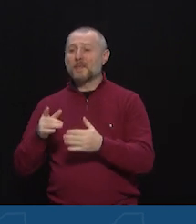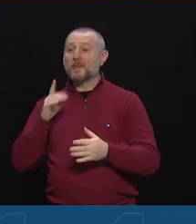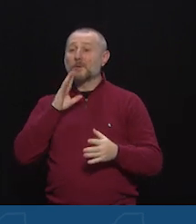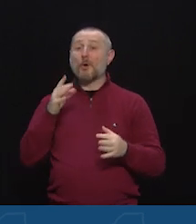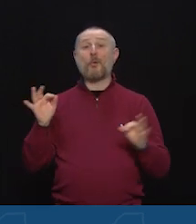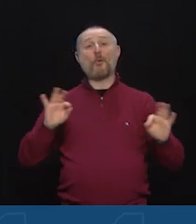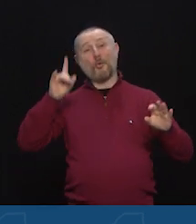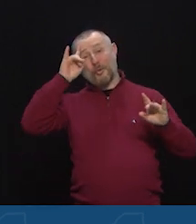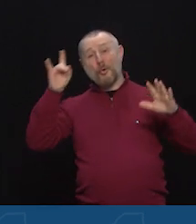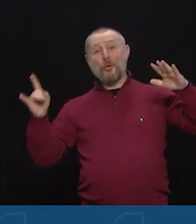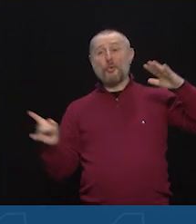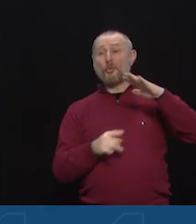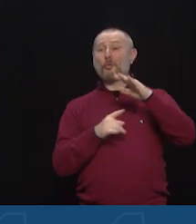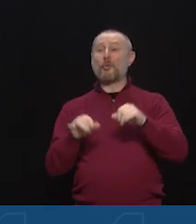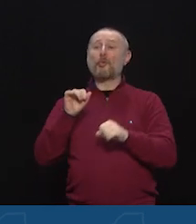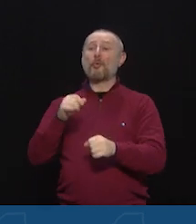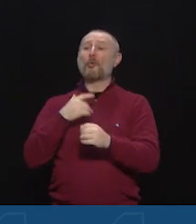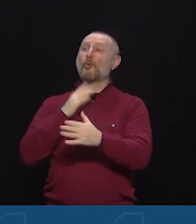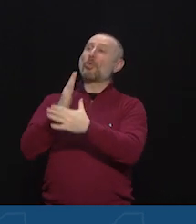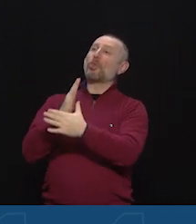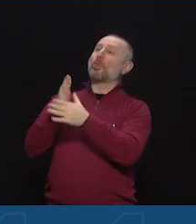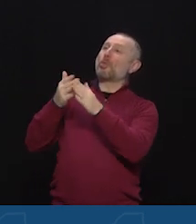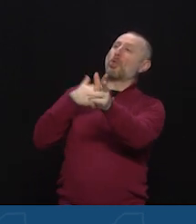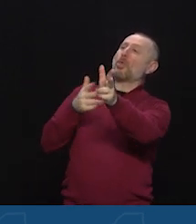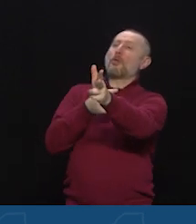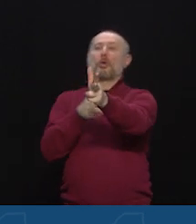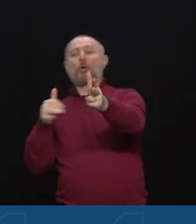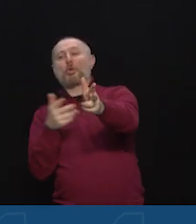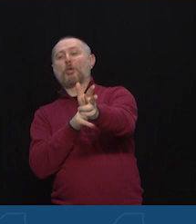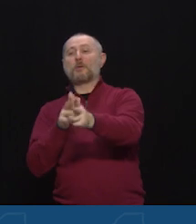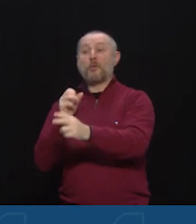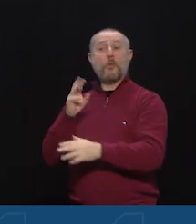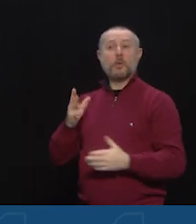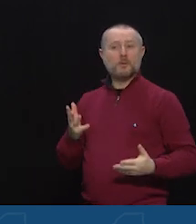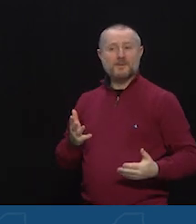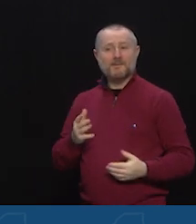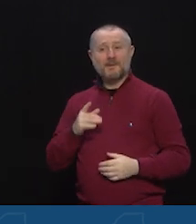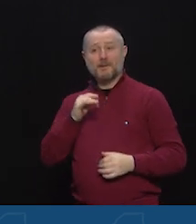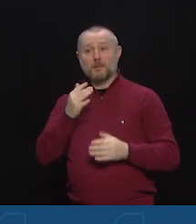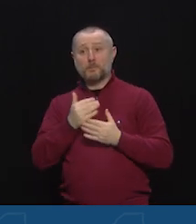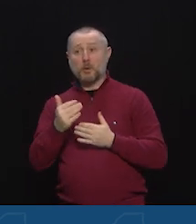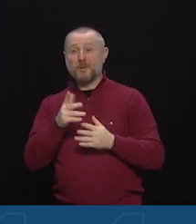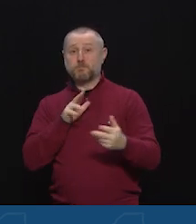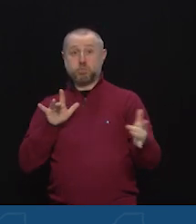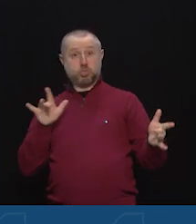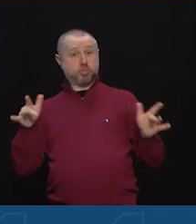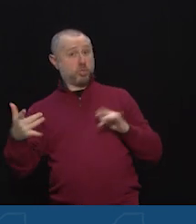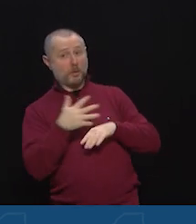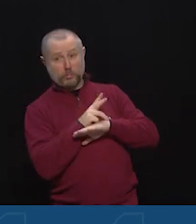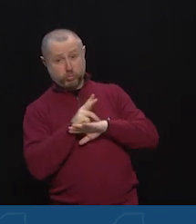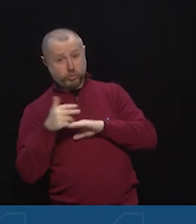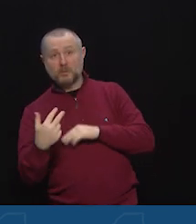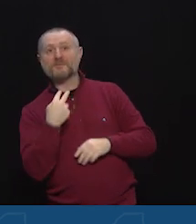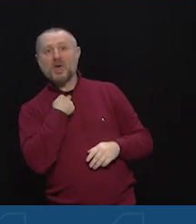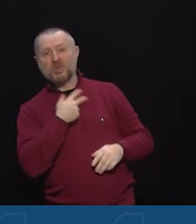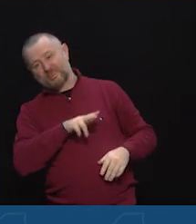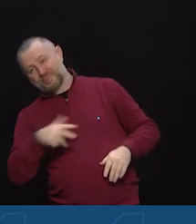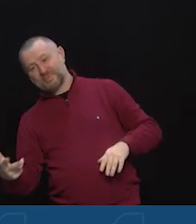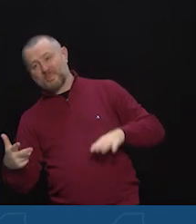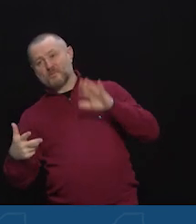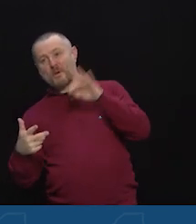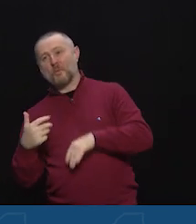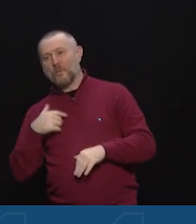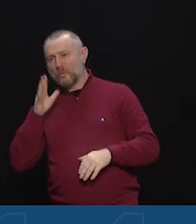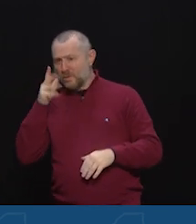either interfering with plow operators or getting stuck. I cannot tell you how many storms I've been through where I've pulled off on the side of the